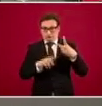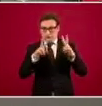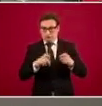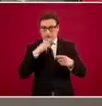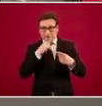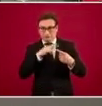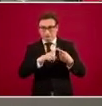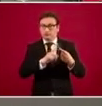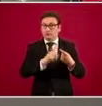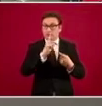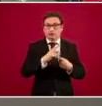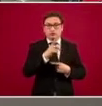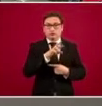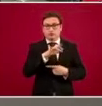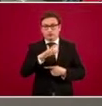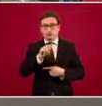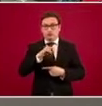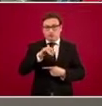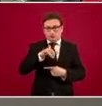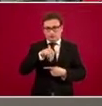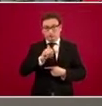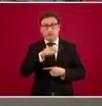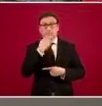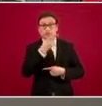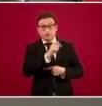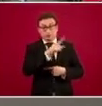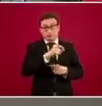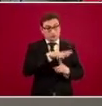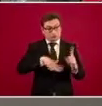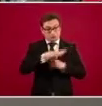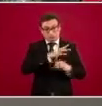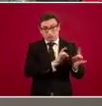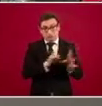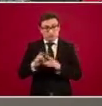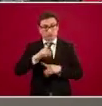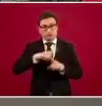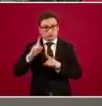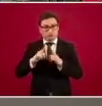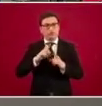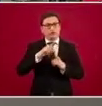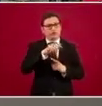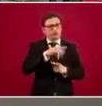I have two questions. First one is to Dr. Alomia.